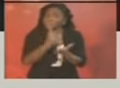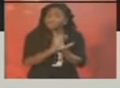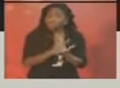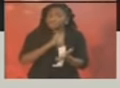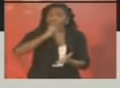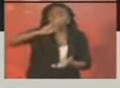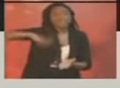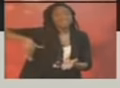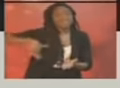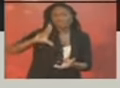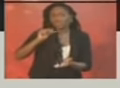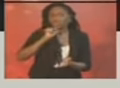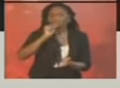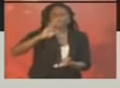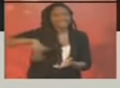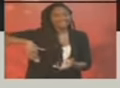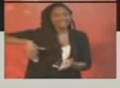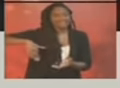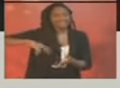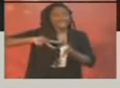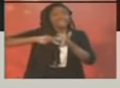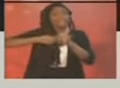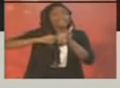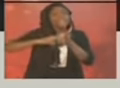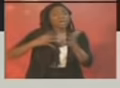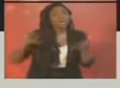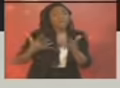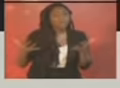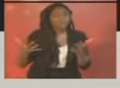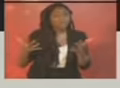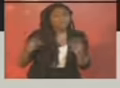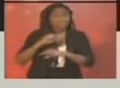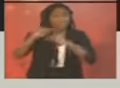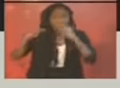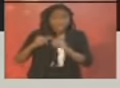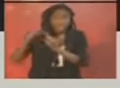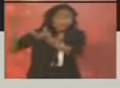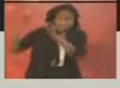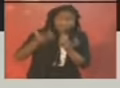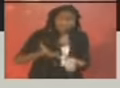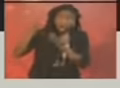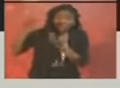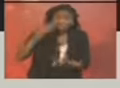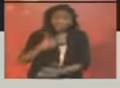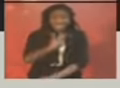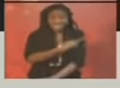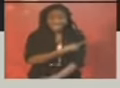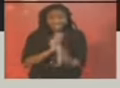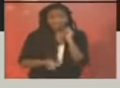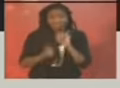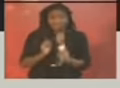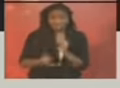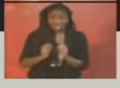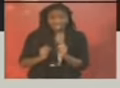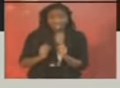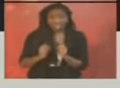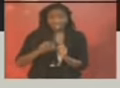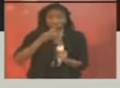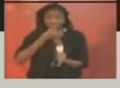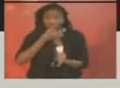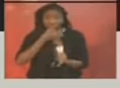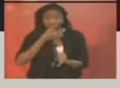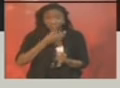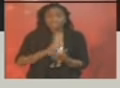means, though, as we roll out the vaccines in the next few weeks, in terms of having the